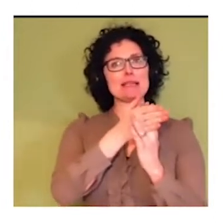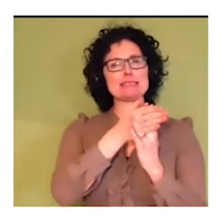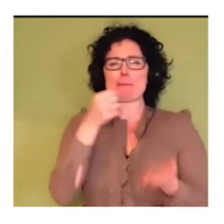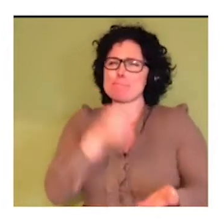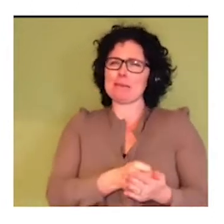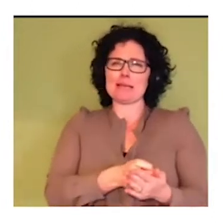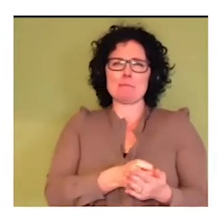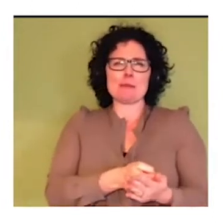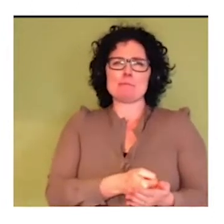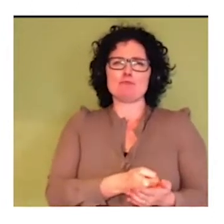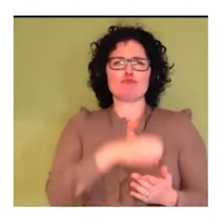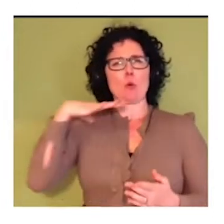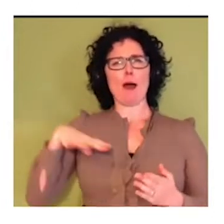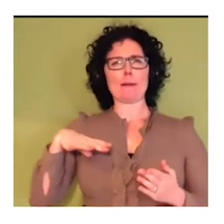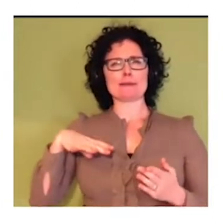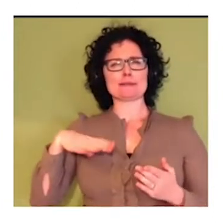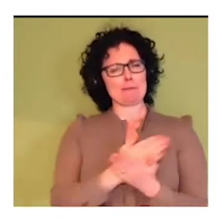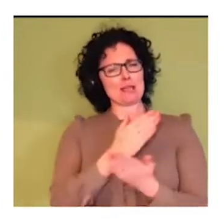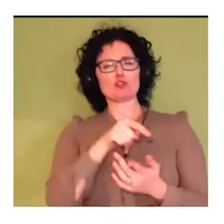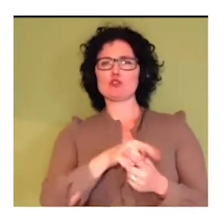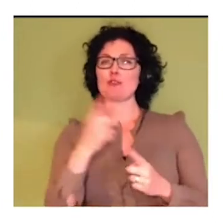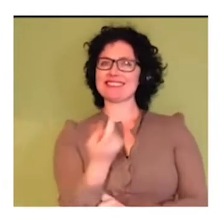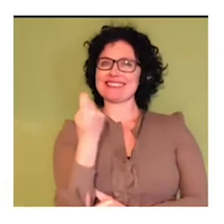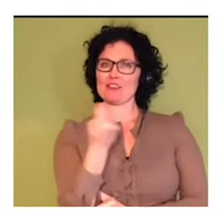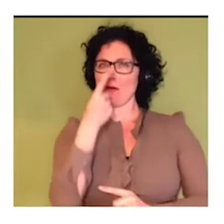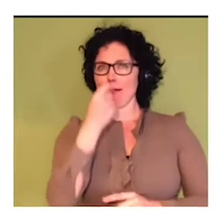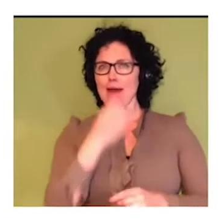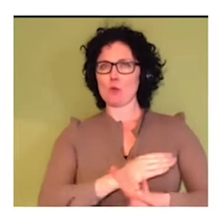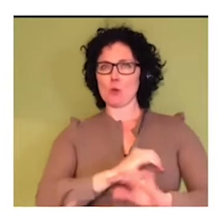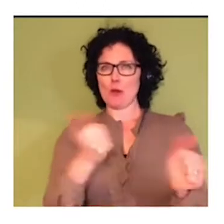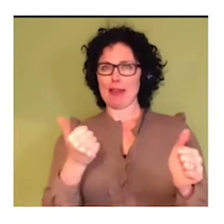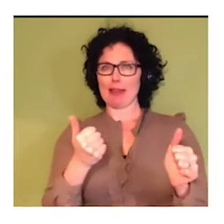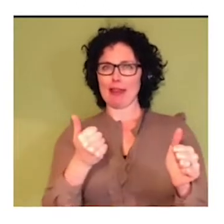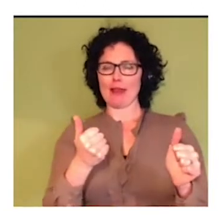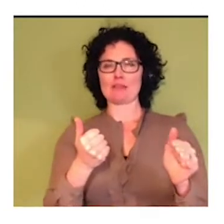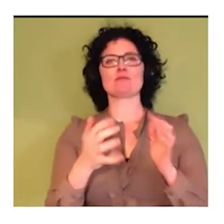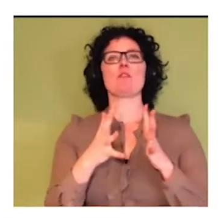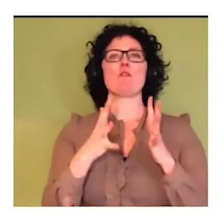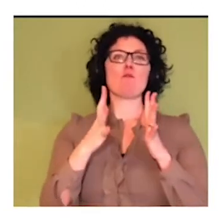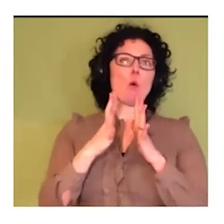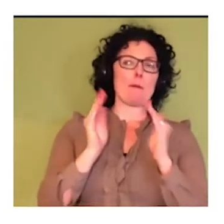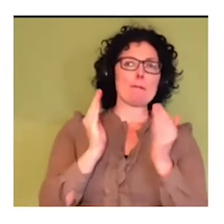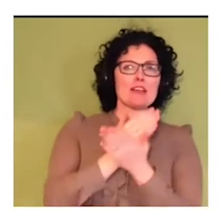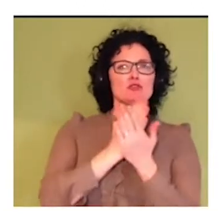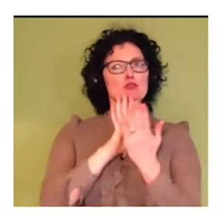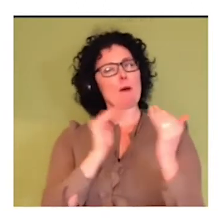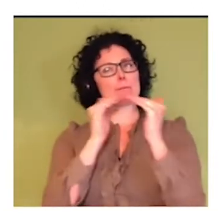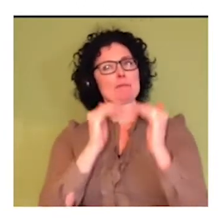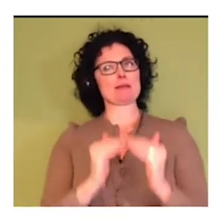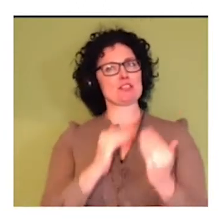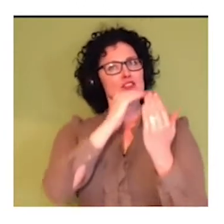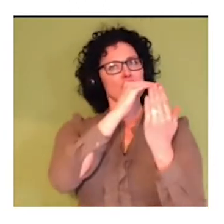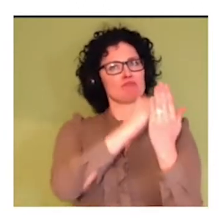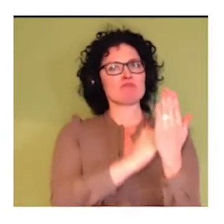makes an accessible EPUB. So, for example, the HTML conforming to WCAG standards, it containing